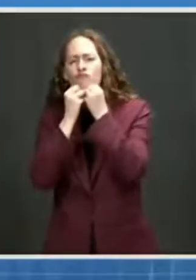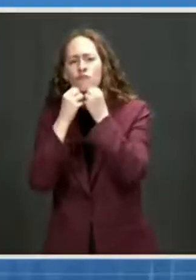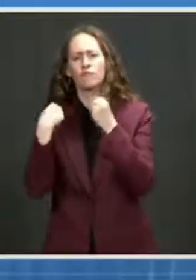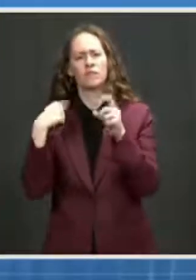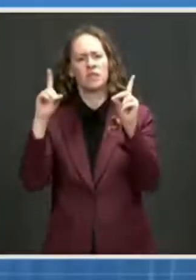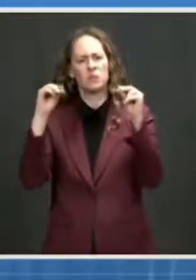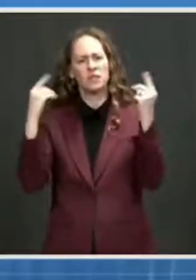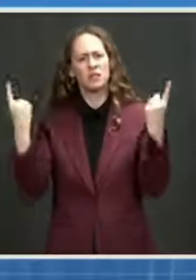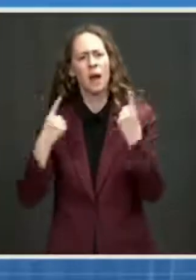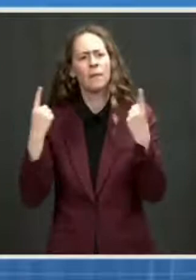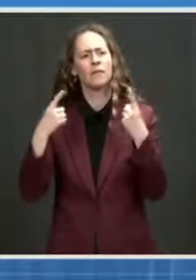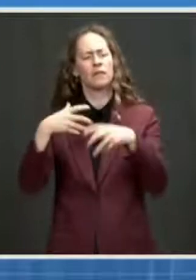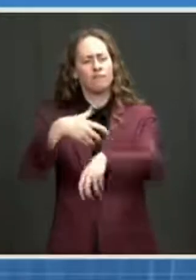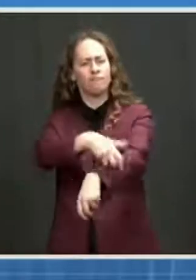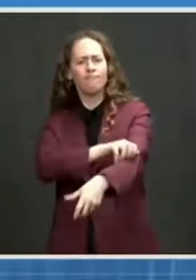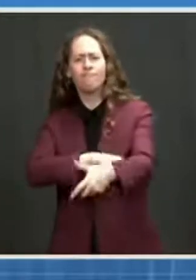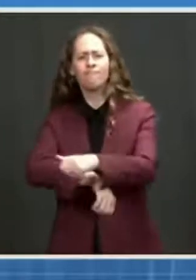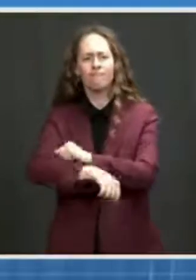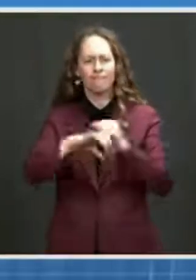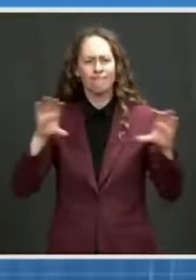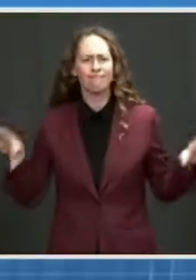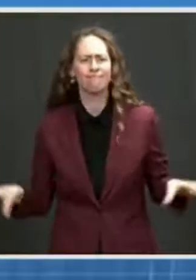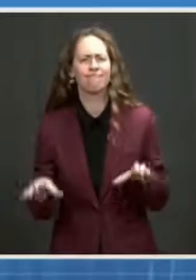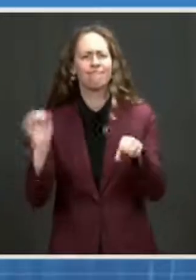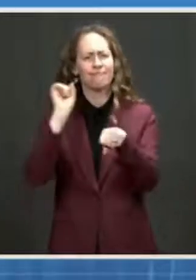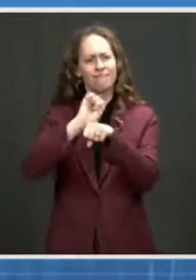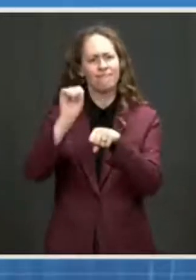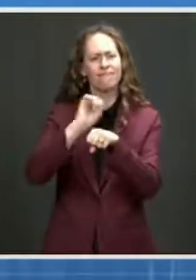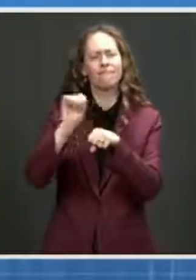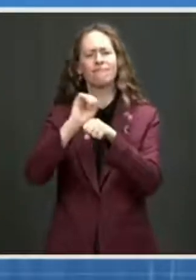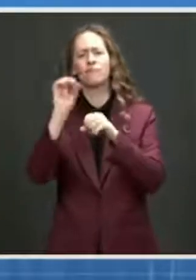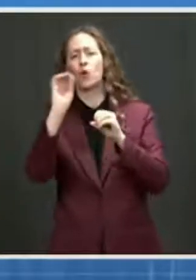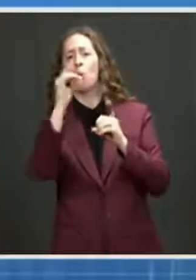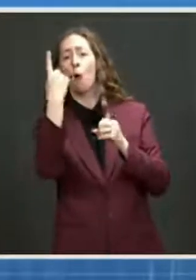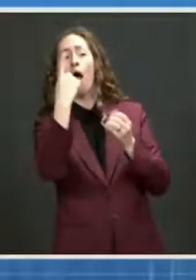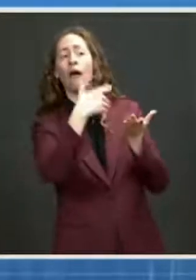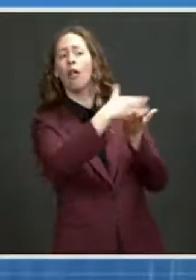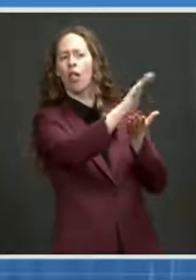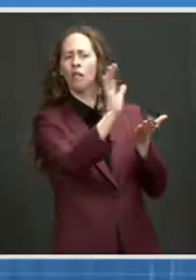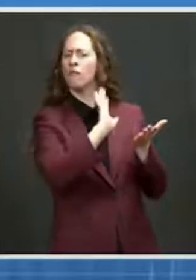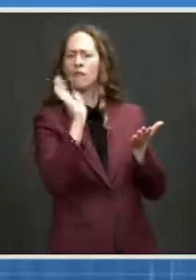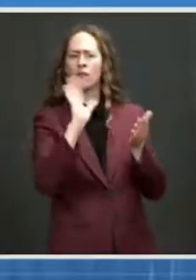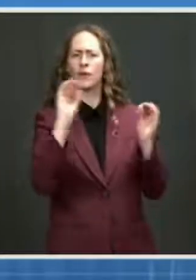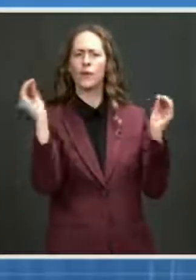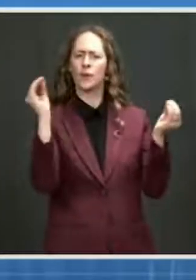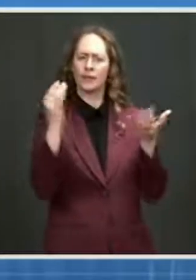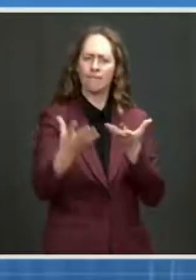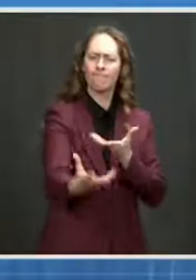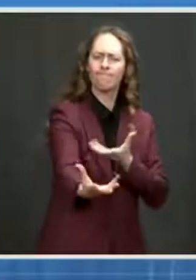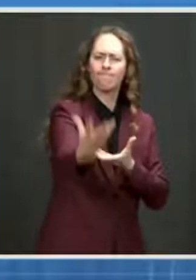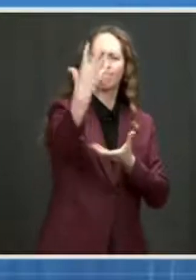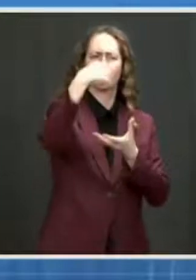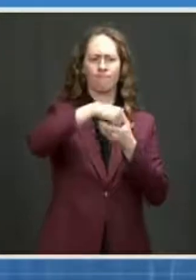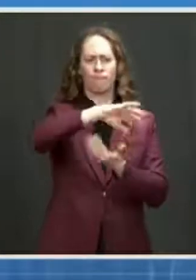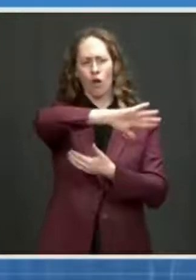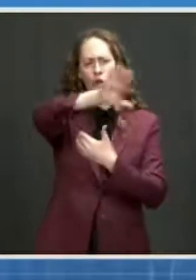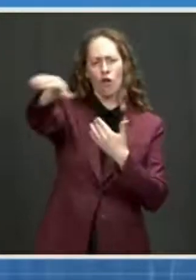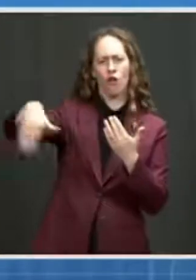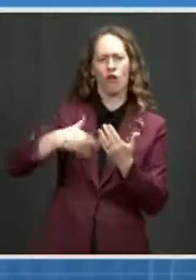and leaving no one out, empathetic to what ordinary Americans are going through, and leading with equity at every turn.